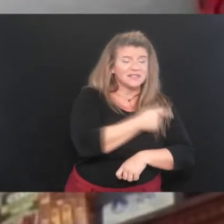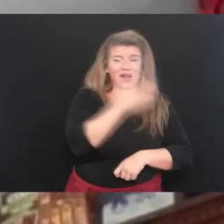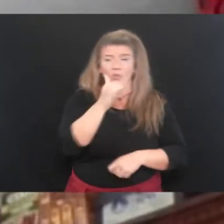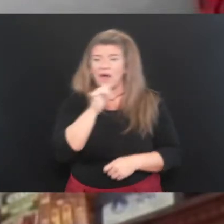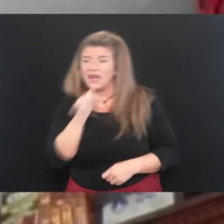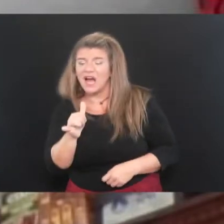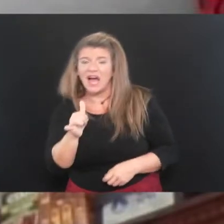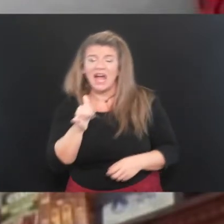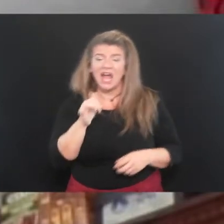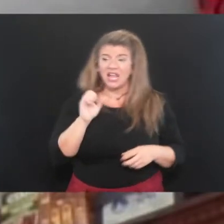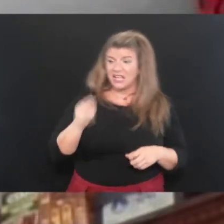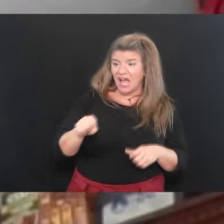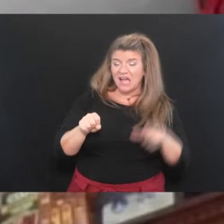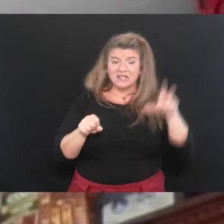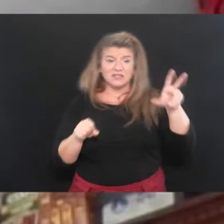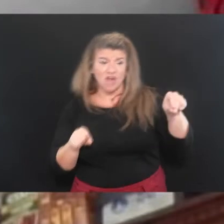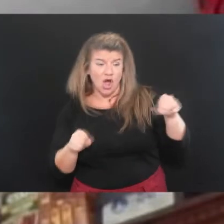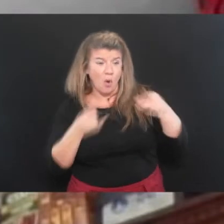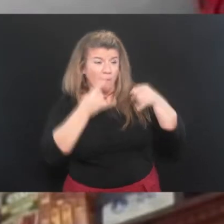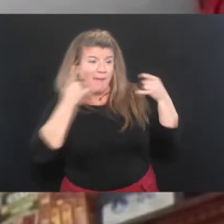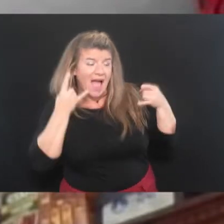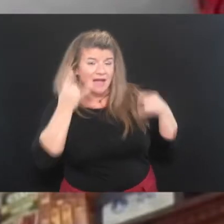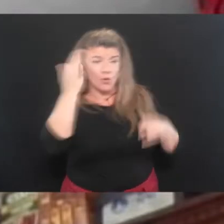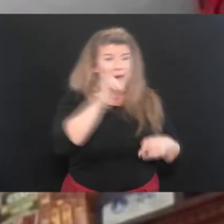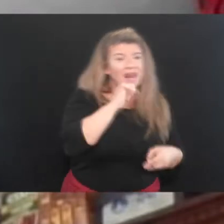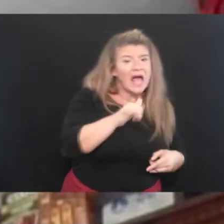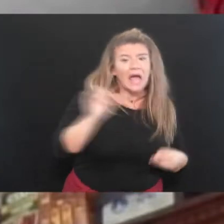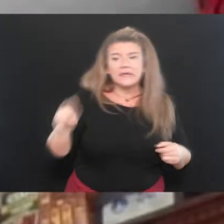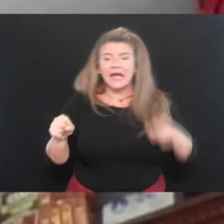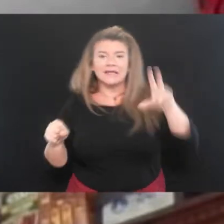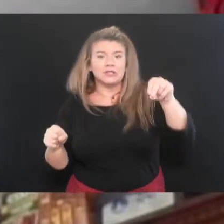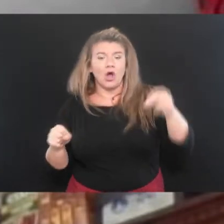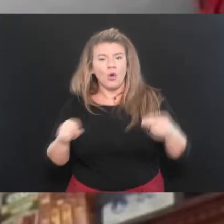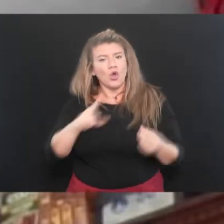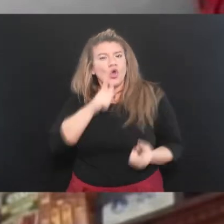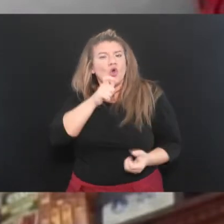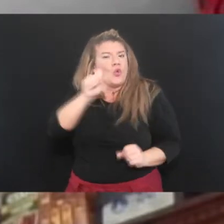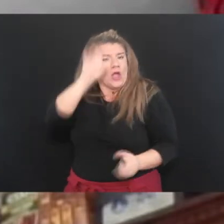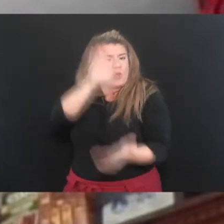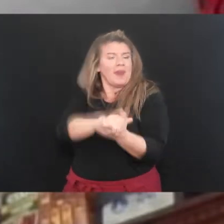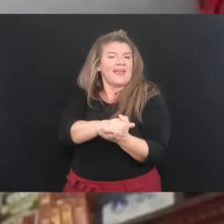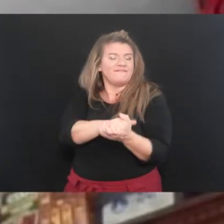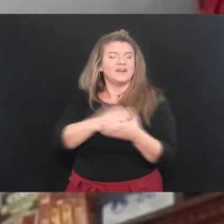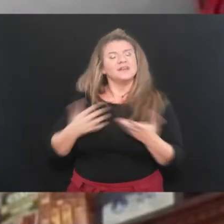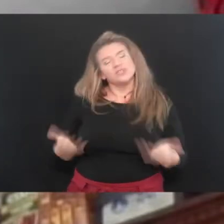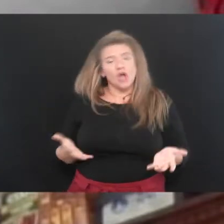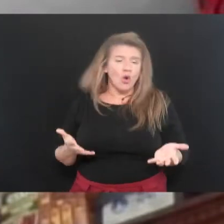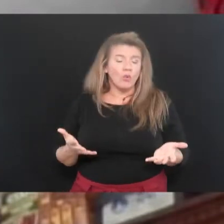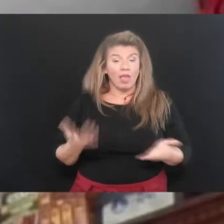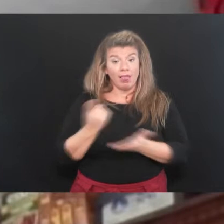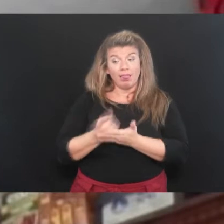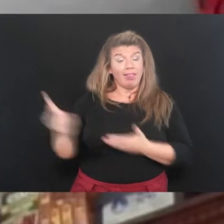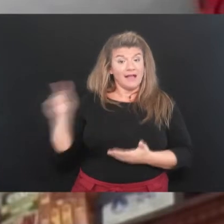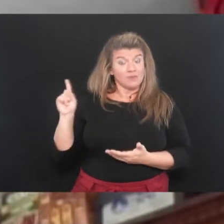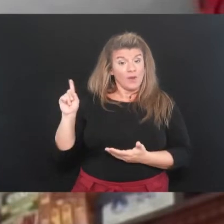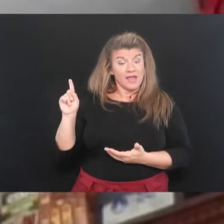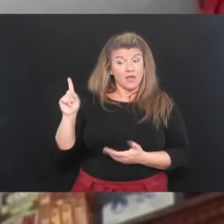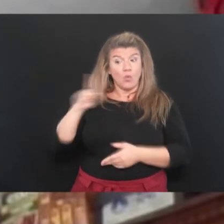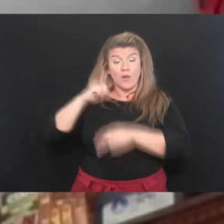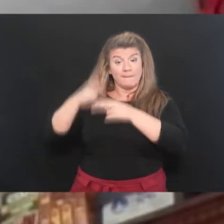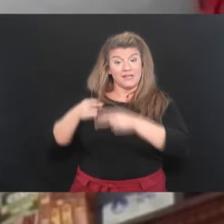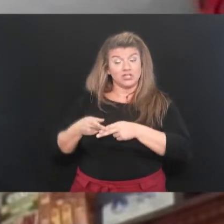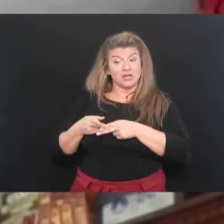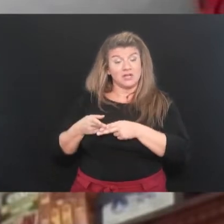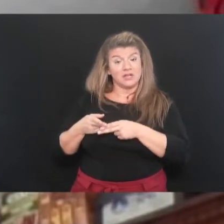wearing a mask? Because you can't believe anyone. So it was just last week, I think we mentioned